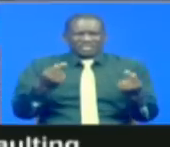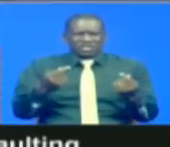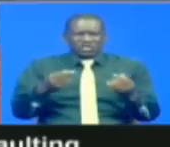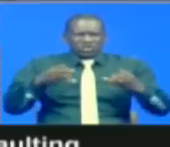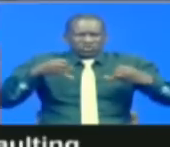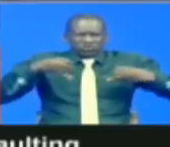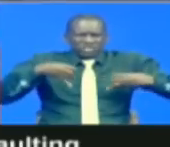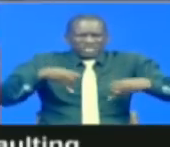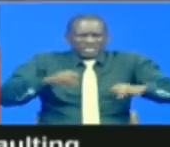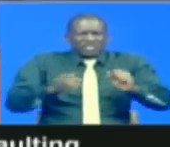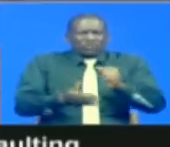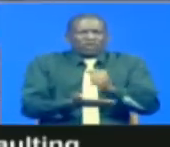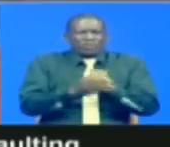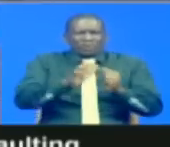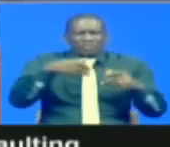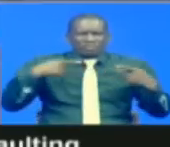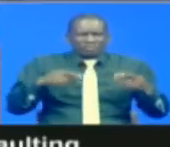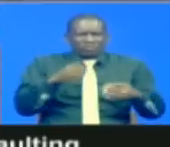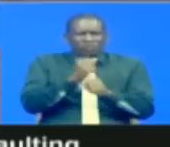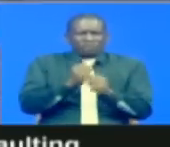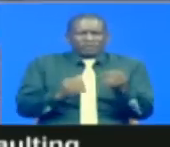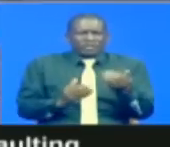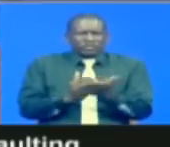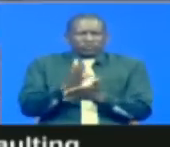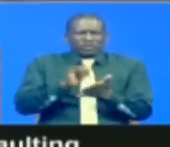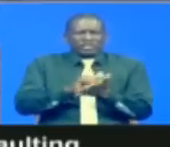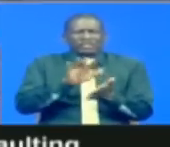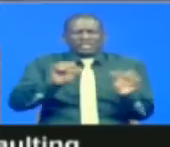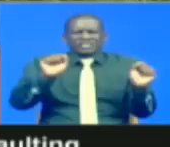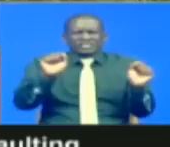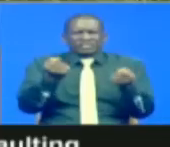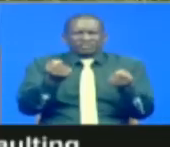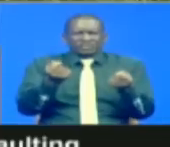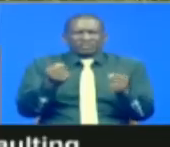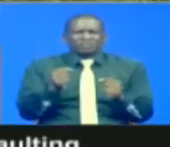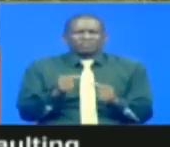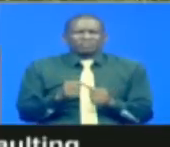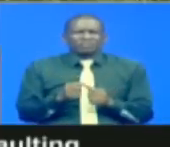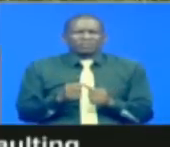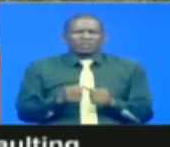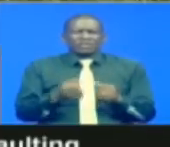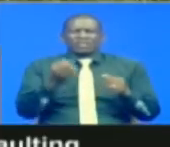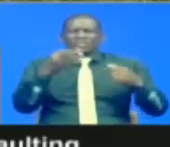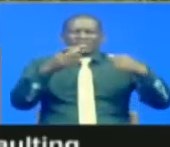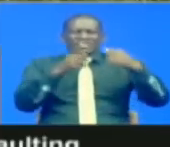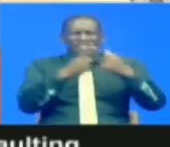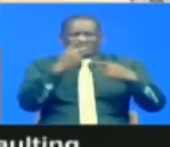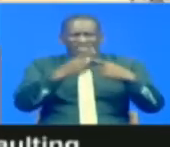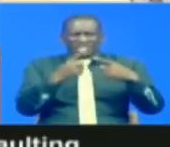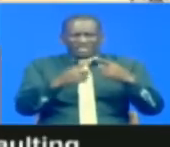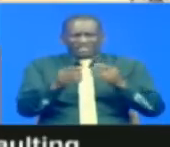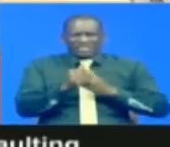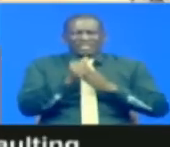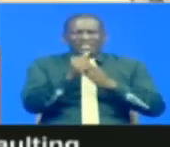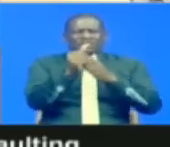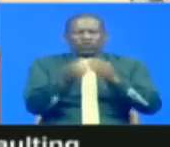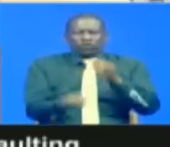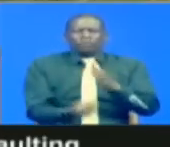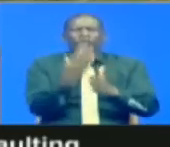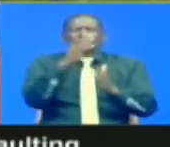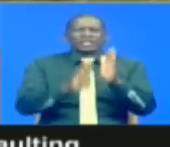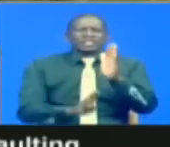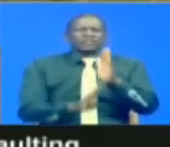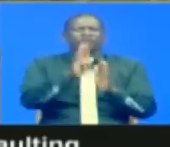help others, ensuring their safety before your own. The 36-year-old head of product development